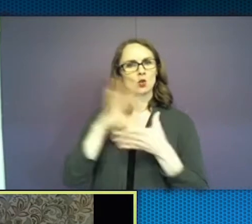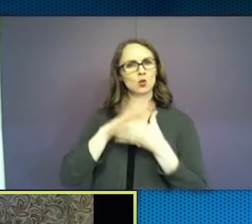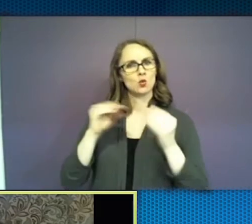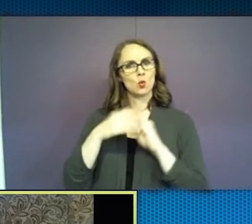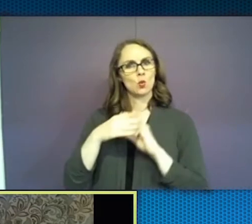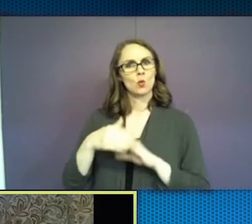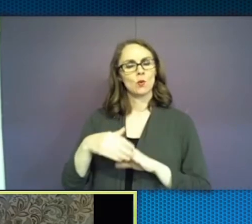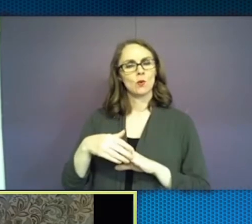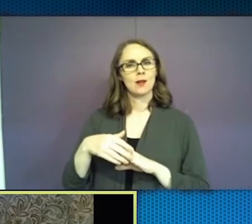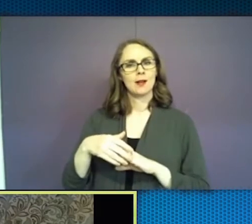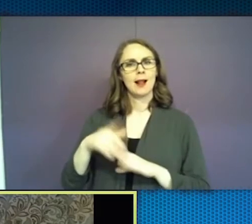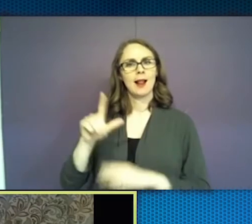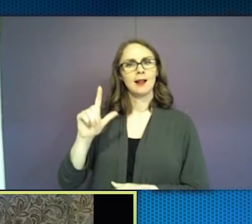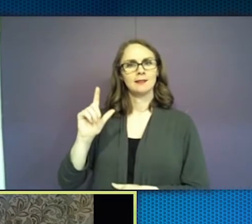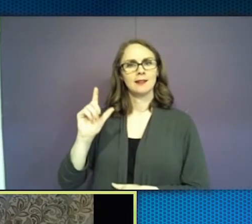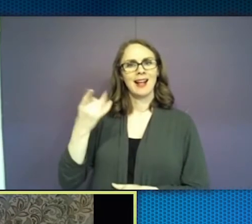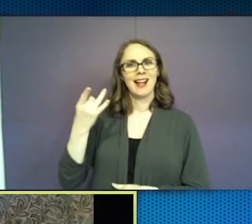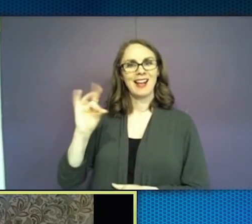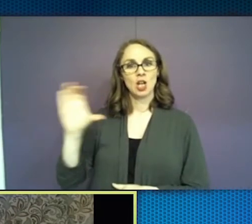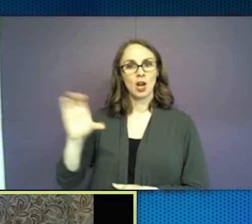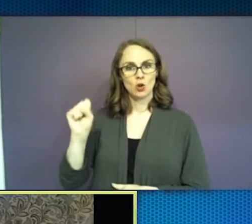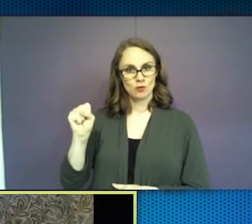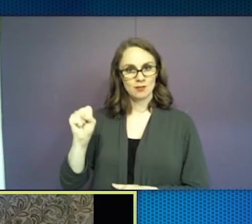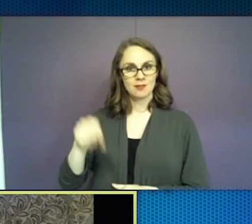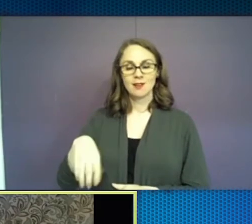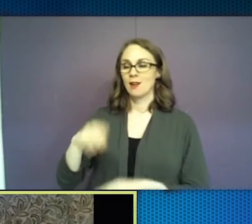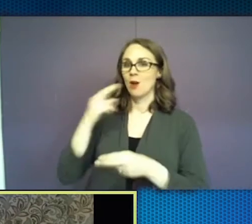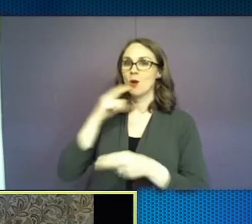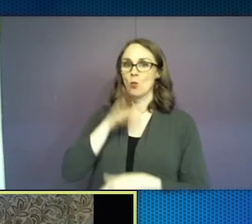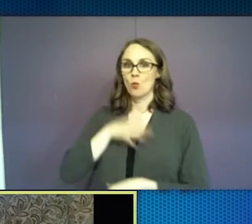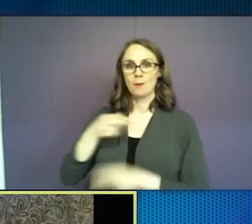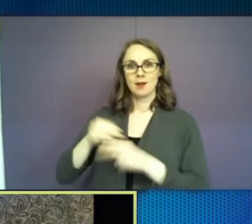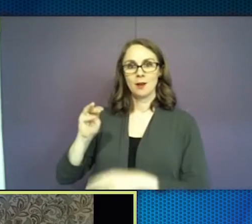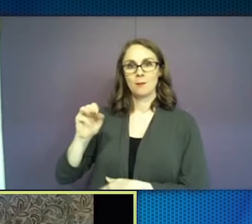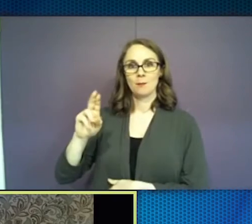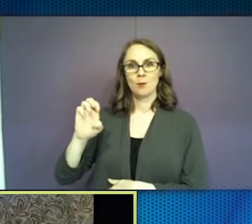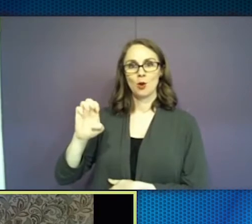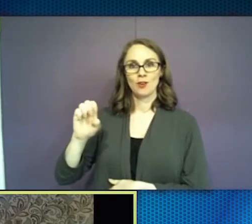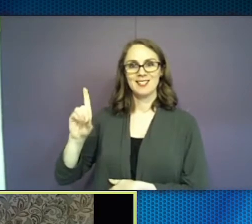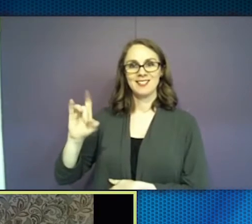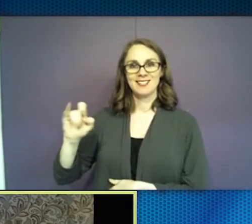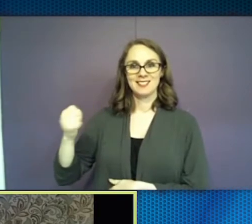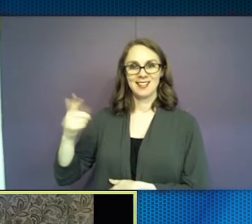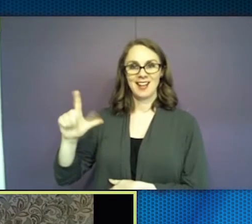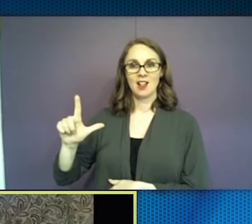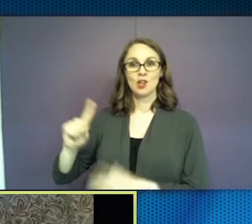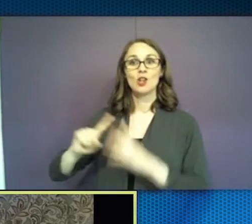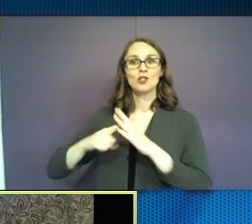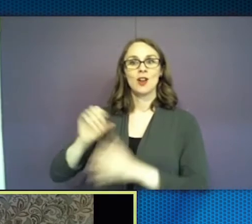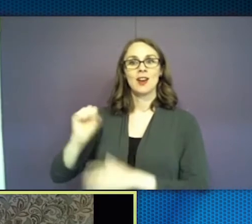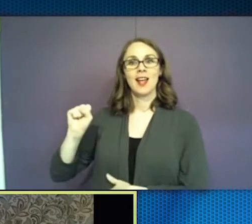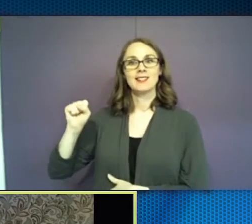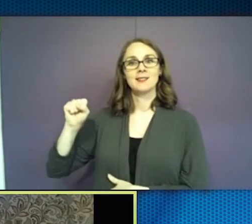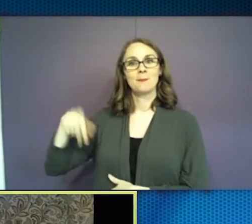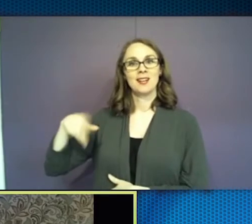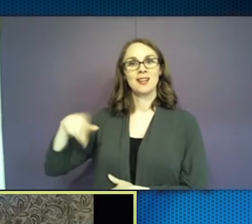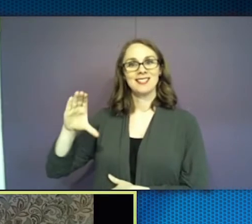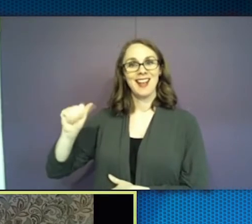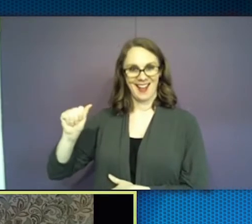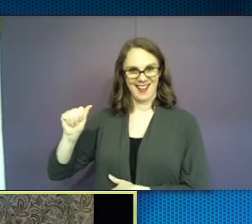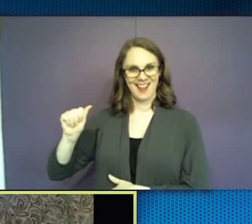late 1800s, a woman named Marie Deal, she started Frederick's chapter of the SPCA, which is now the Humane Society of Frederick